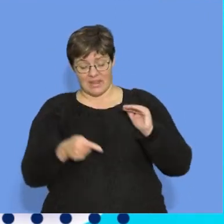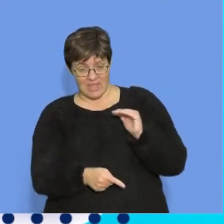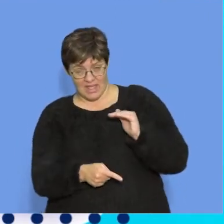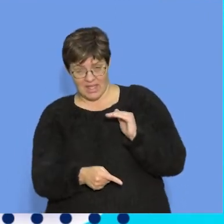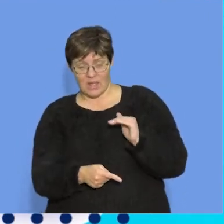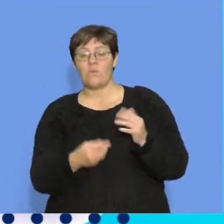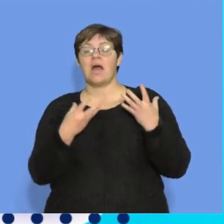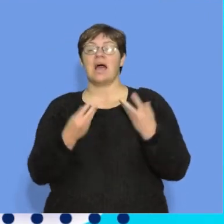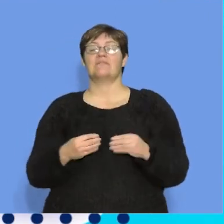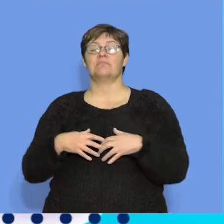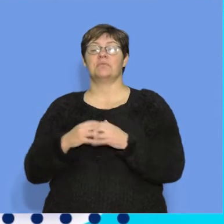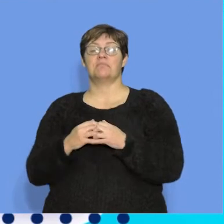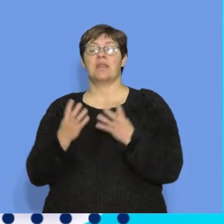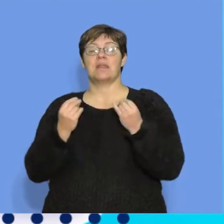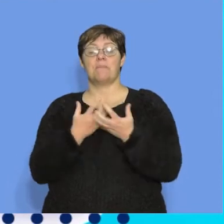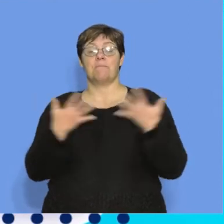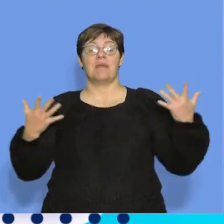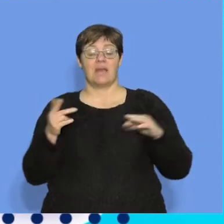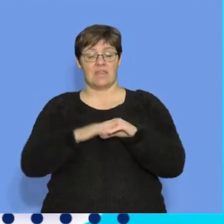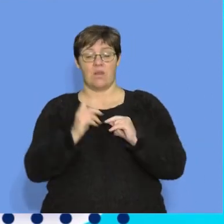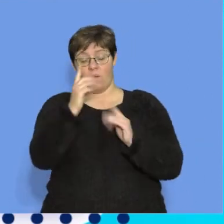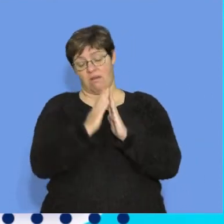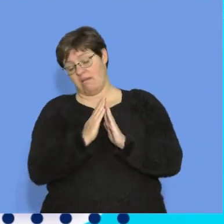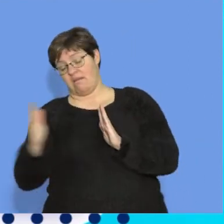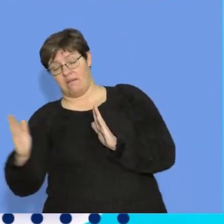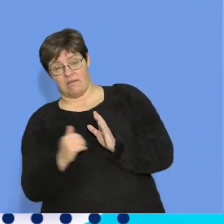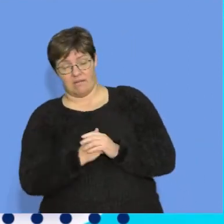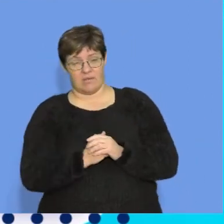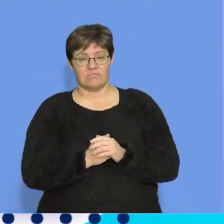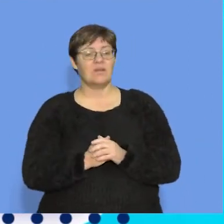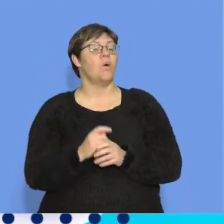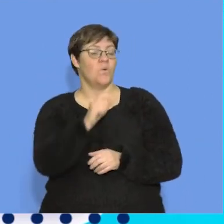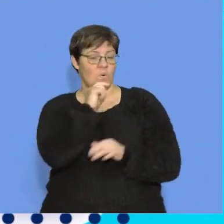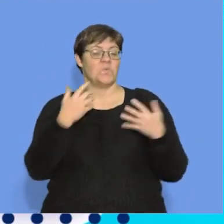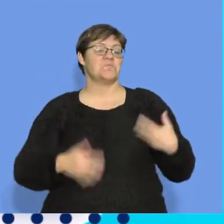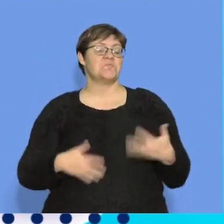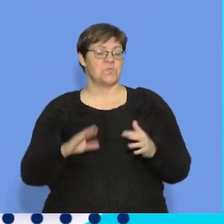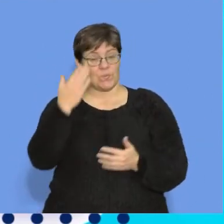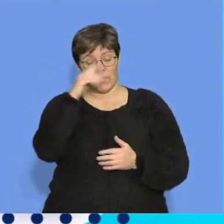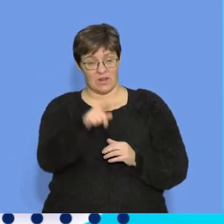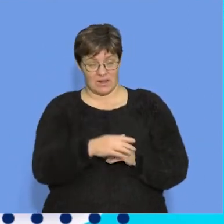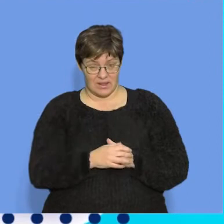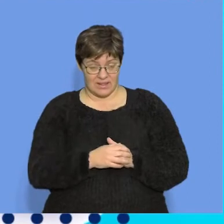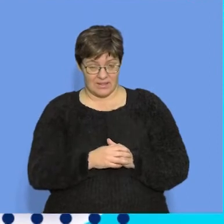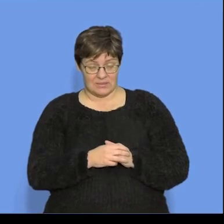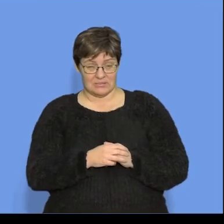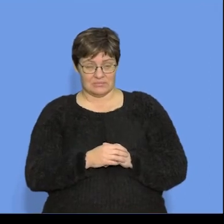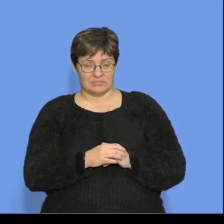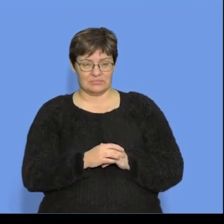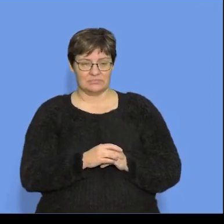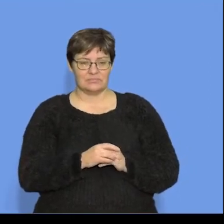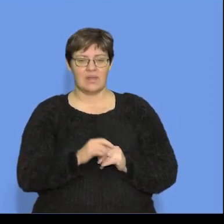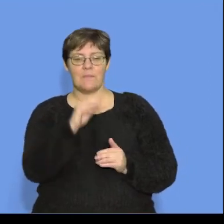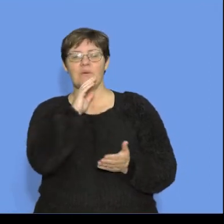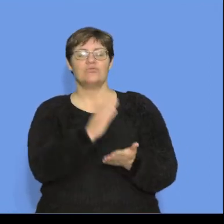bottom, then you're going to get a number bigger than 1. And that is very useful to know. So let's go and make sure